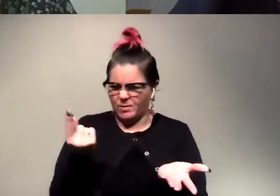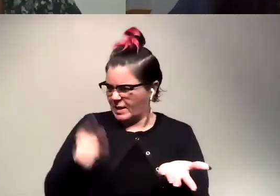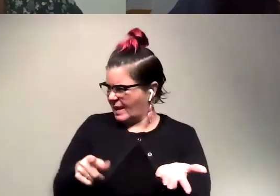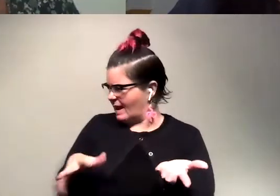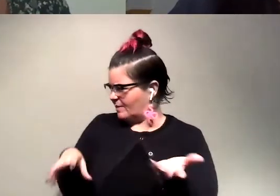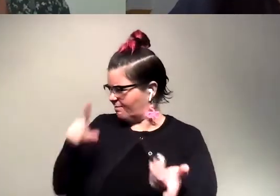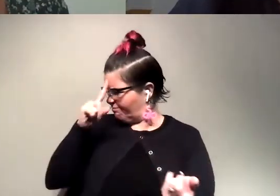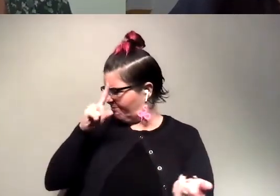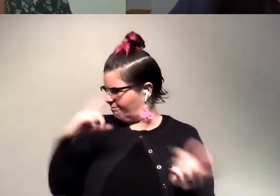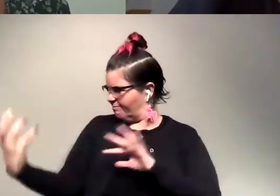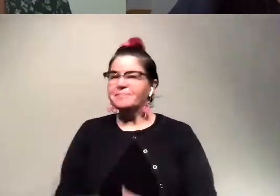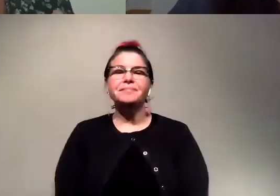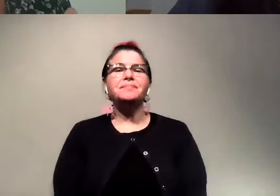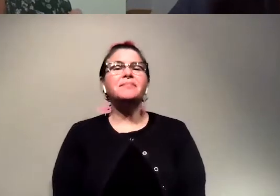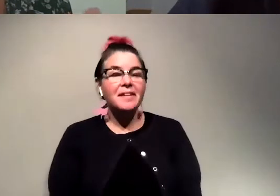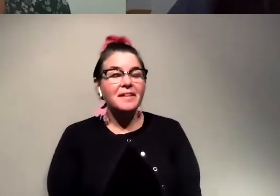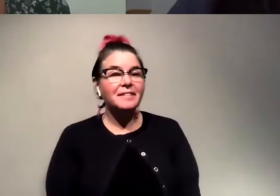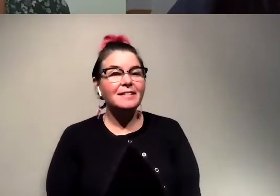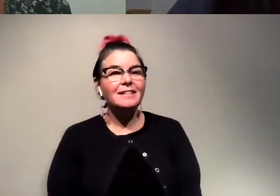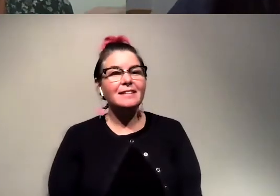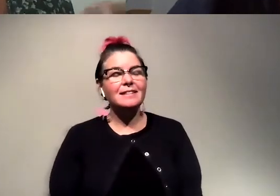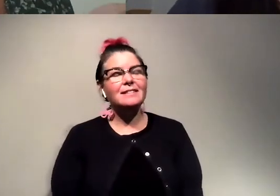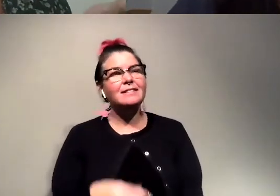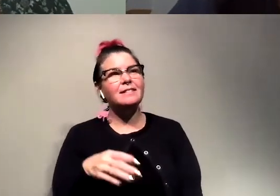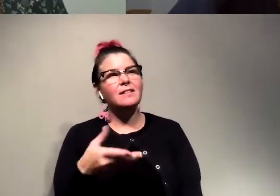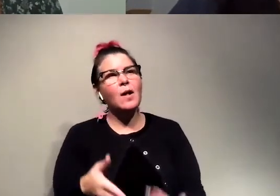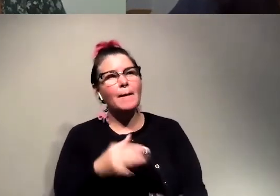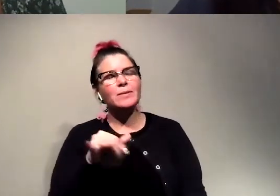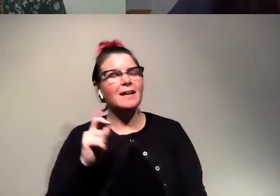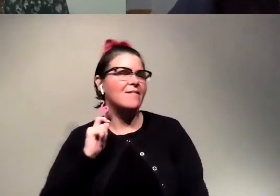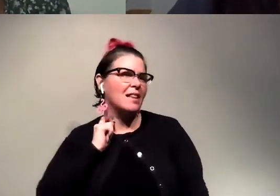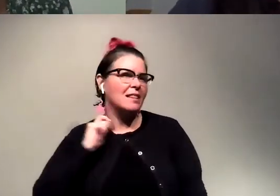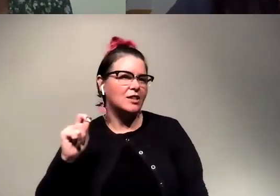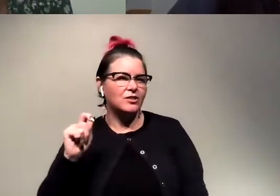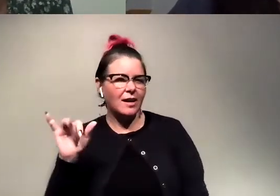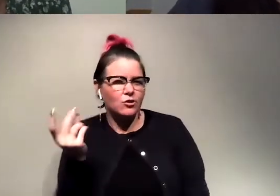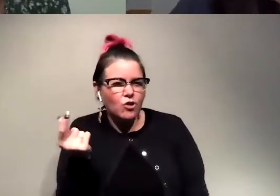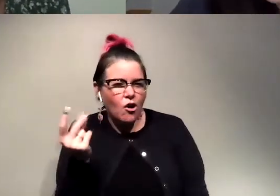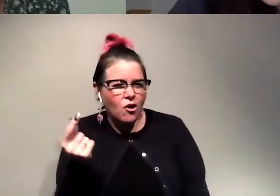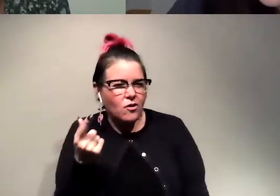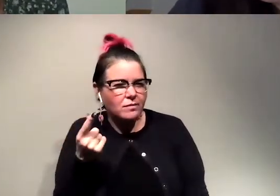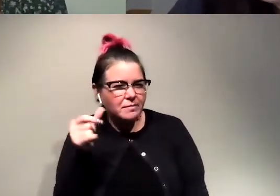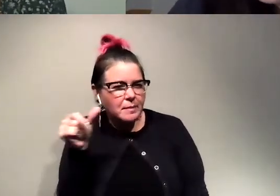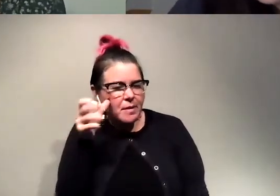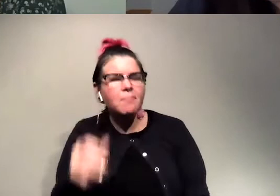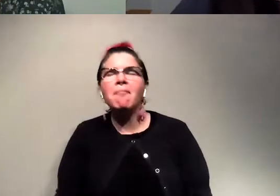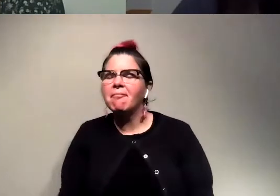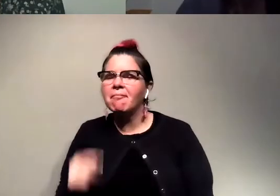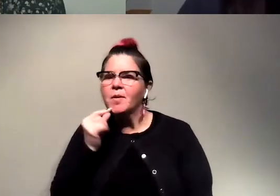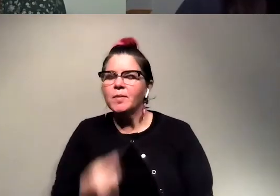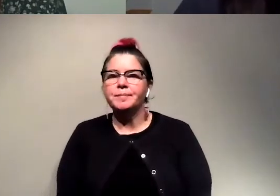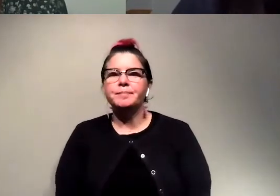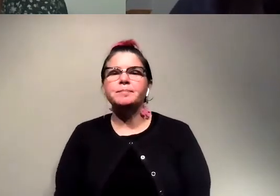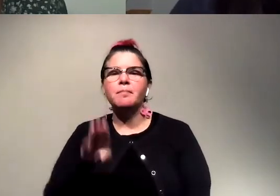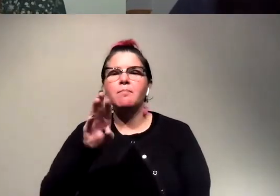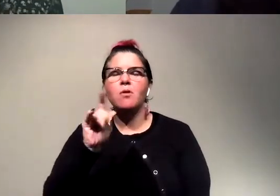again? Totally. So it's kind of like having them on a leash. That sounds so cool. So Brody from